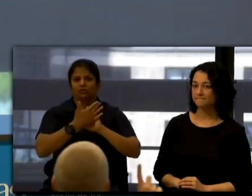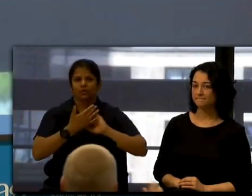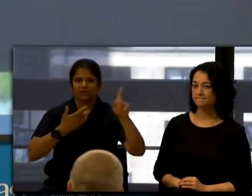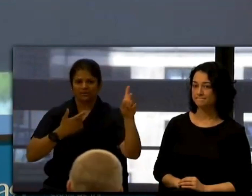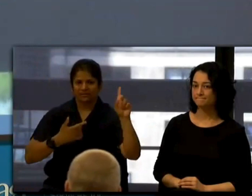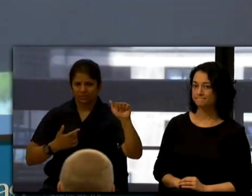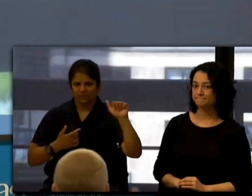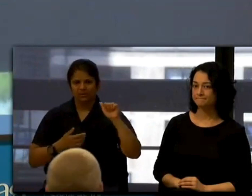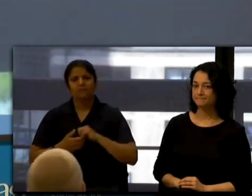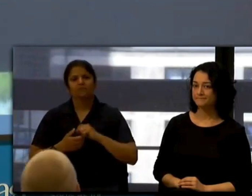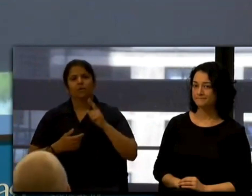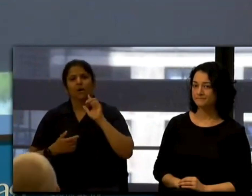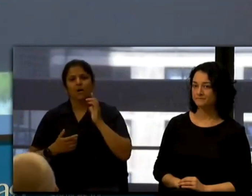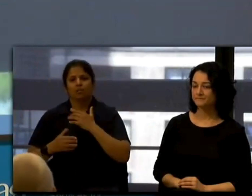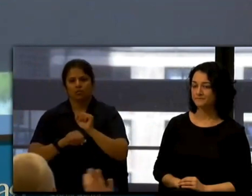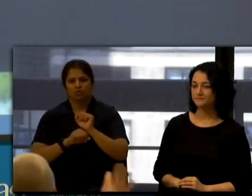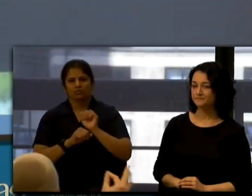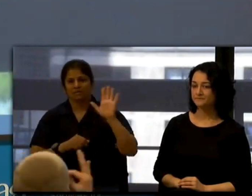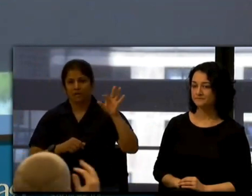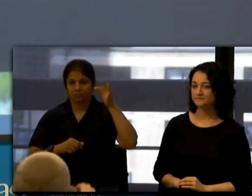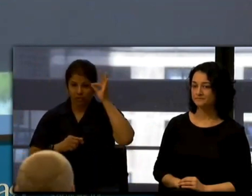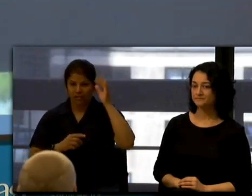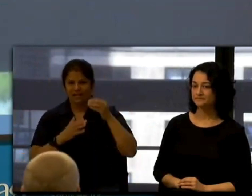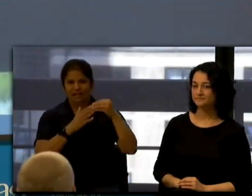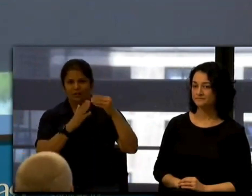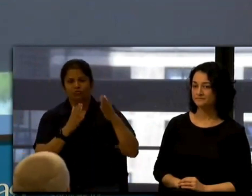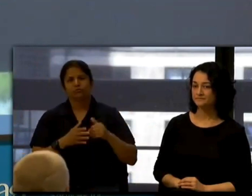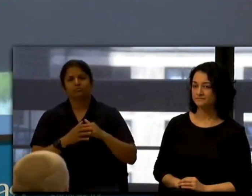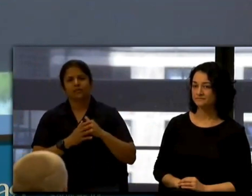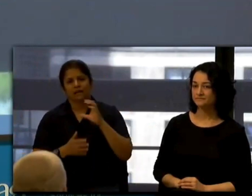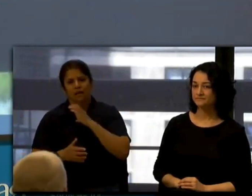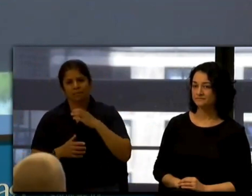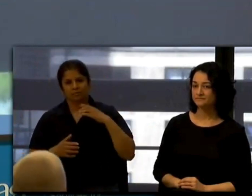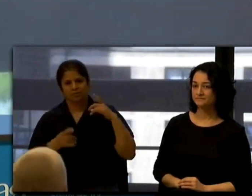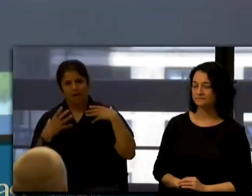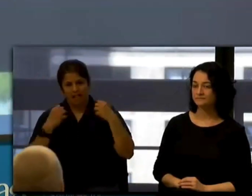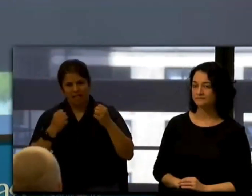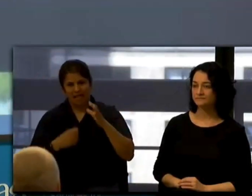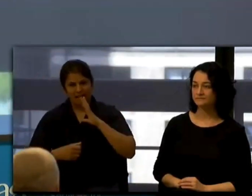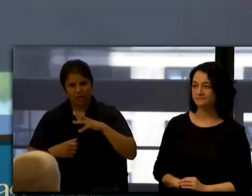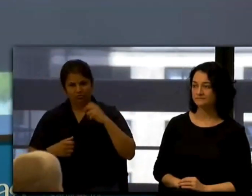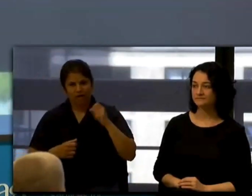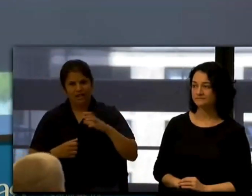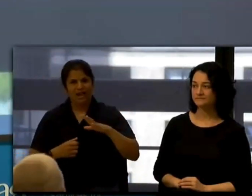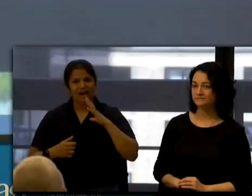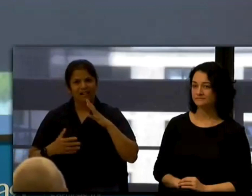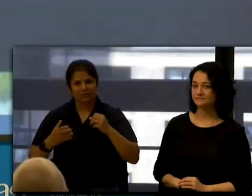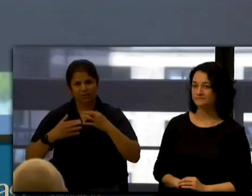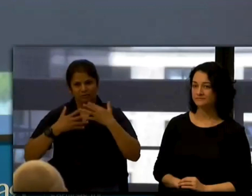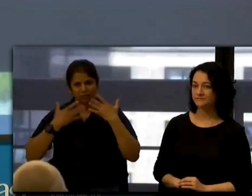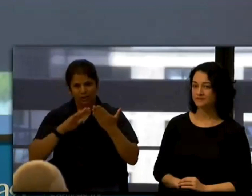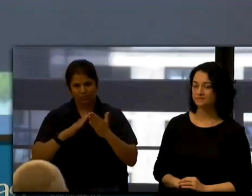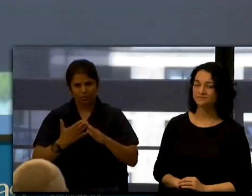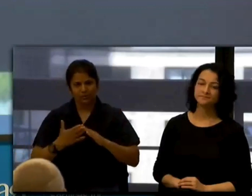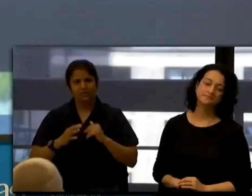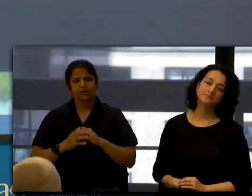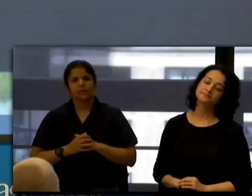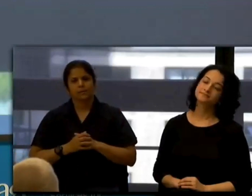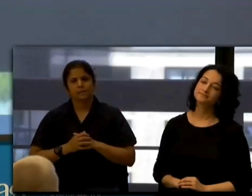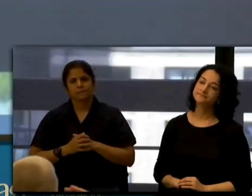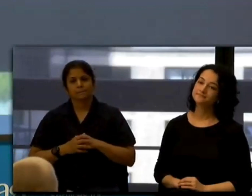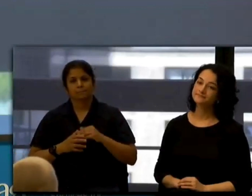Interagency Coordinating Committee on Healthy Aging and Age-Friendly Communities. HHS has also